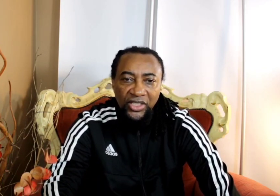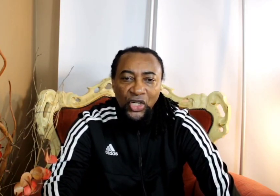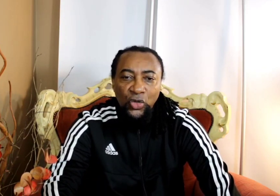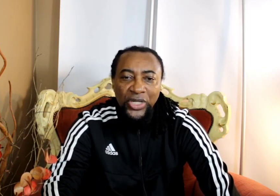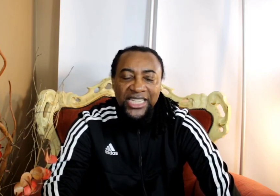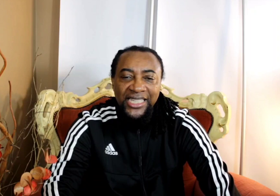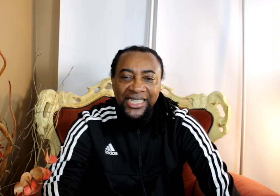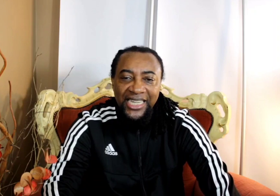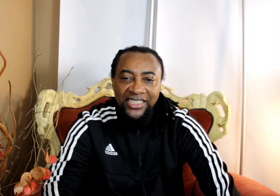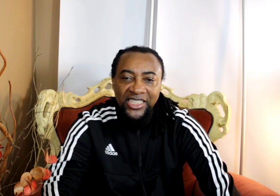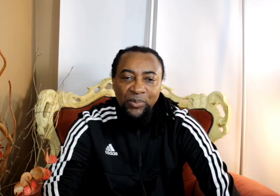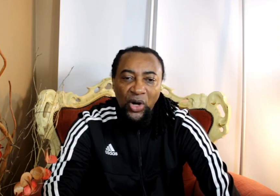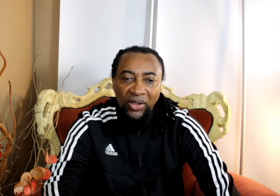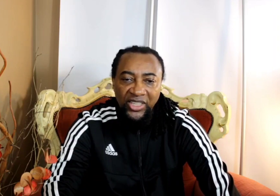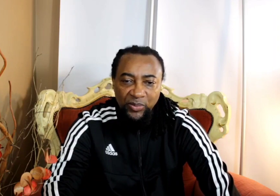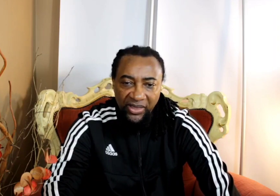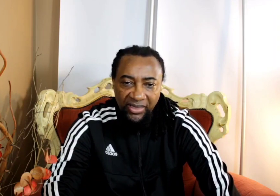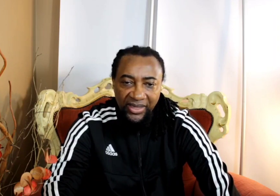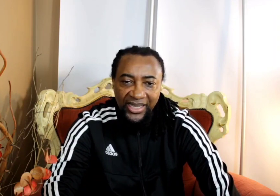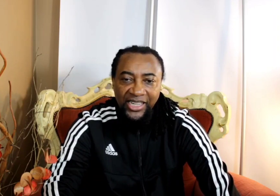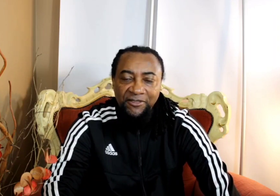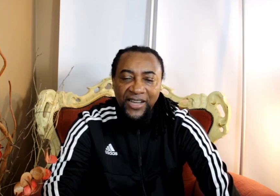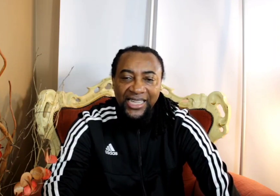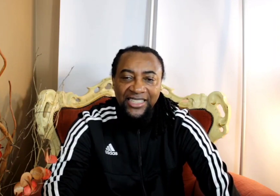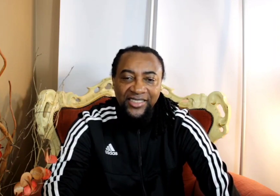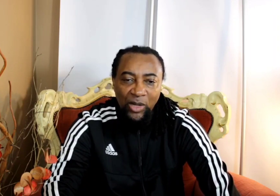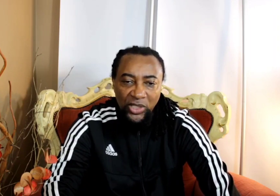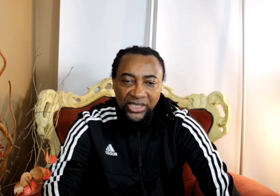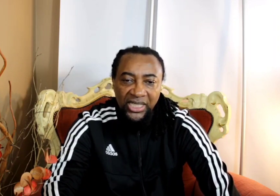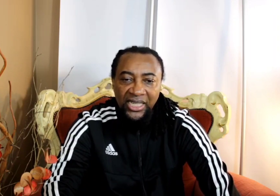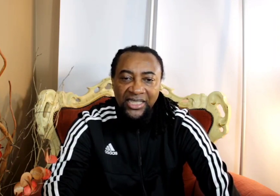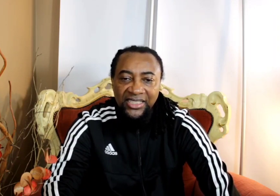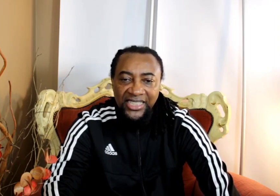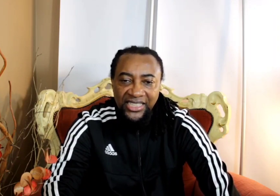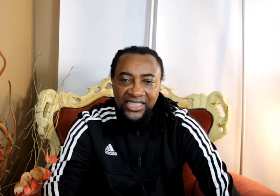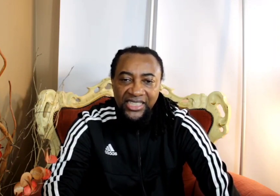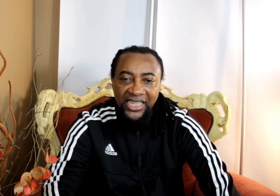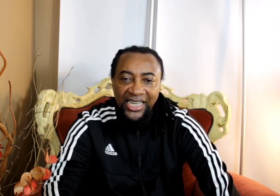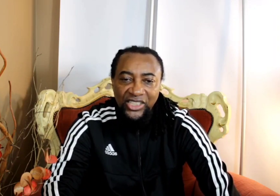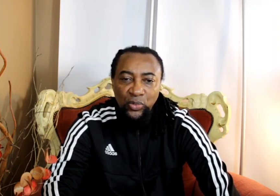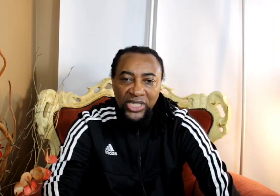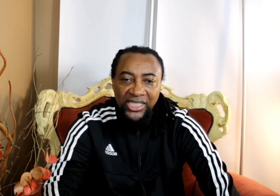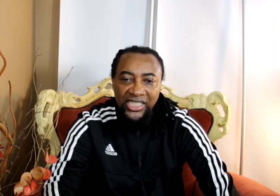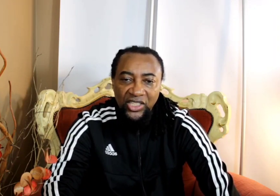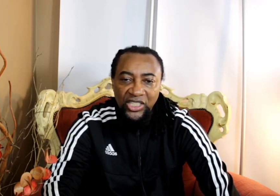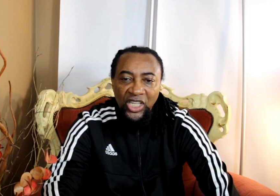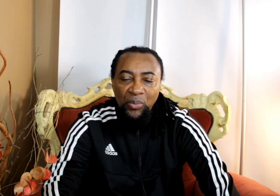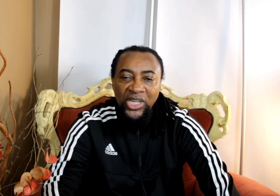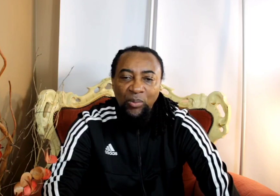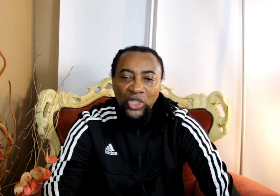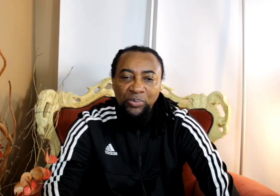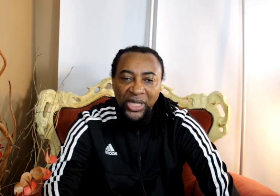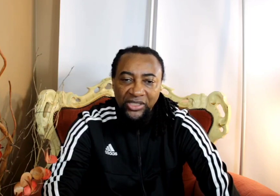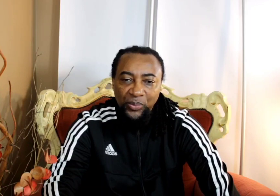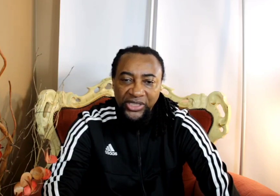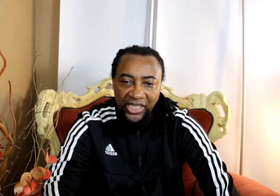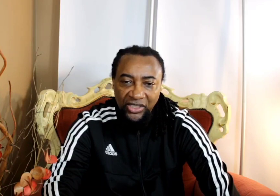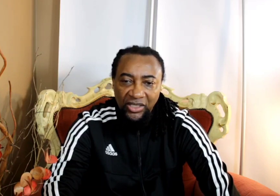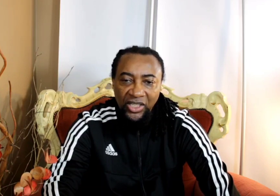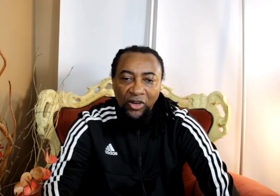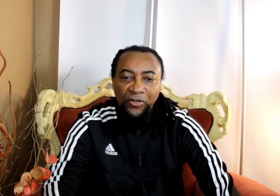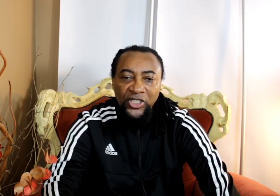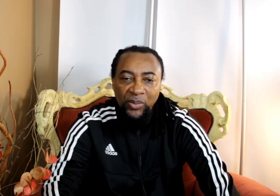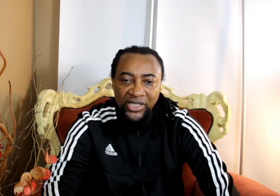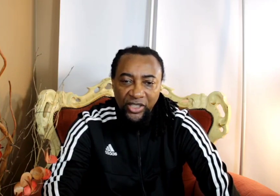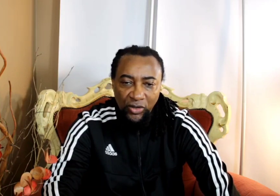Justice, recent cases debunk this myth, and in fact establish that the CCJ has in recent years been a much better